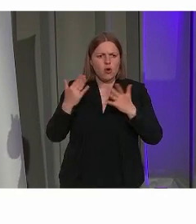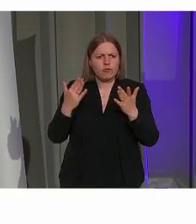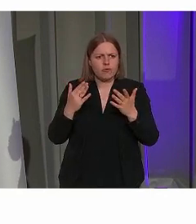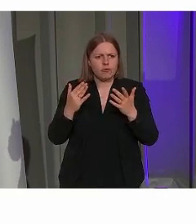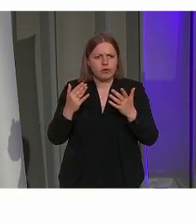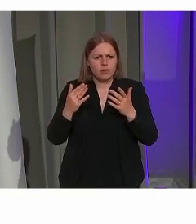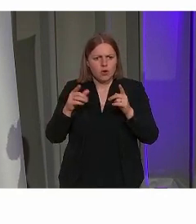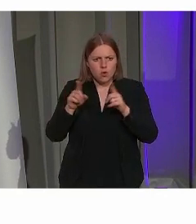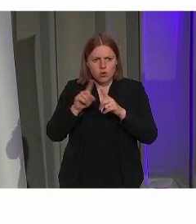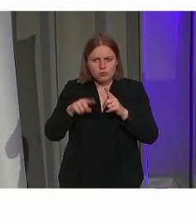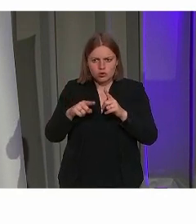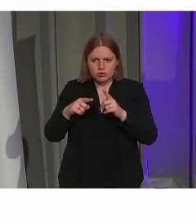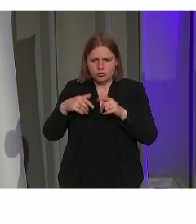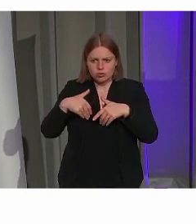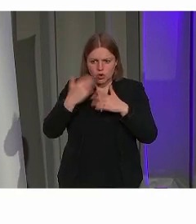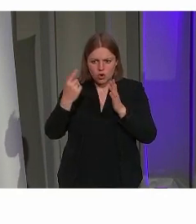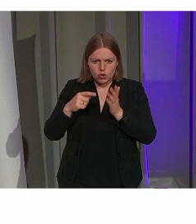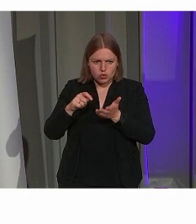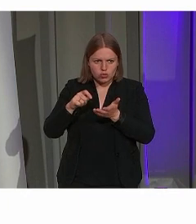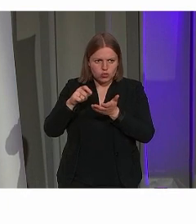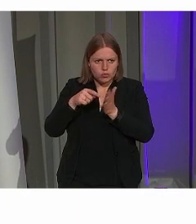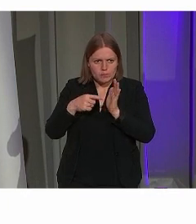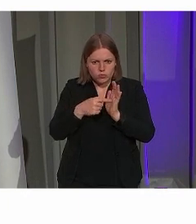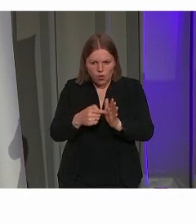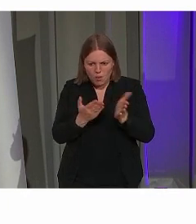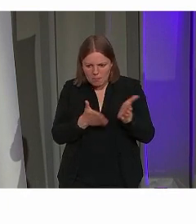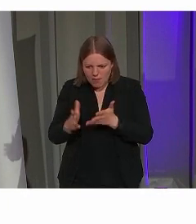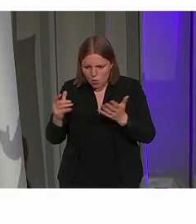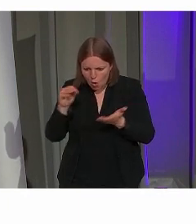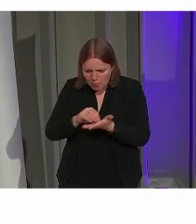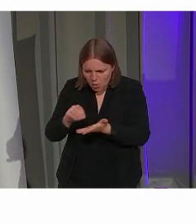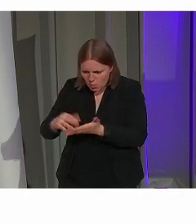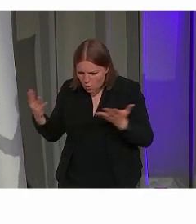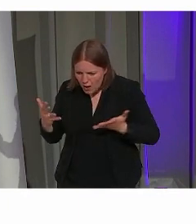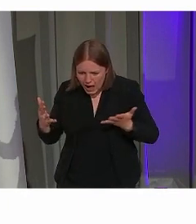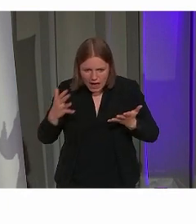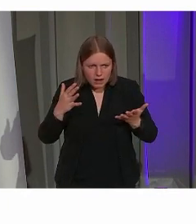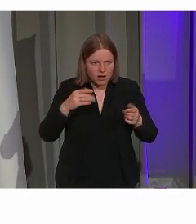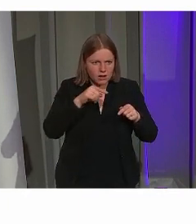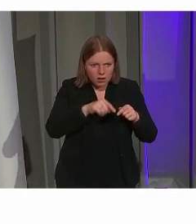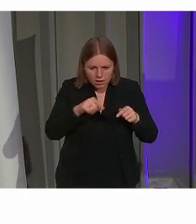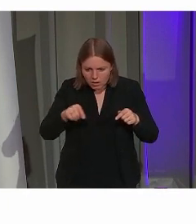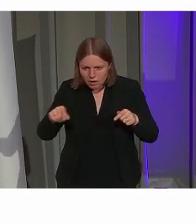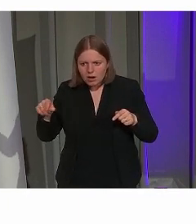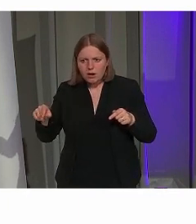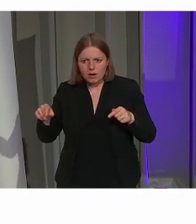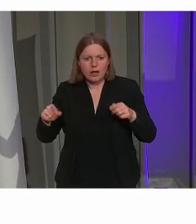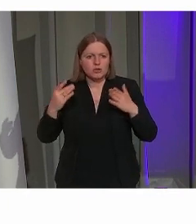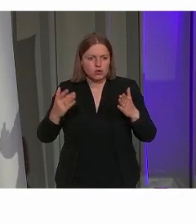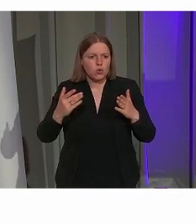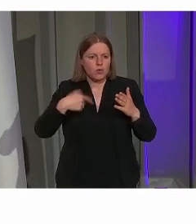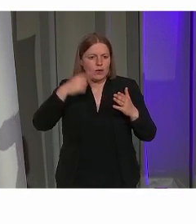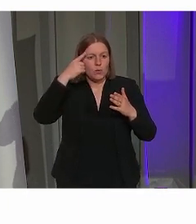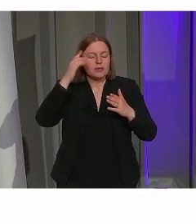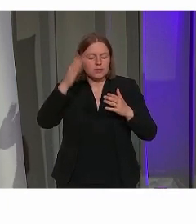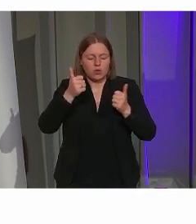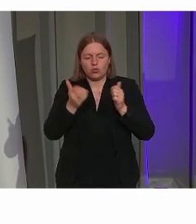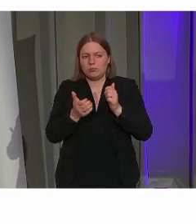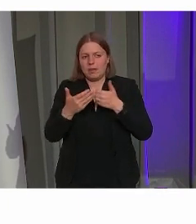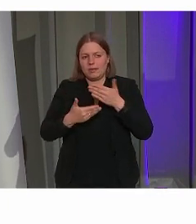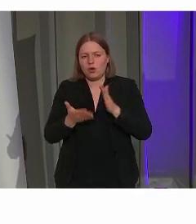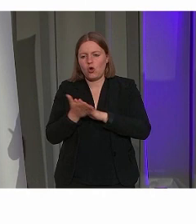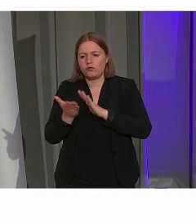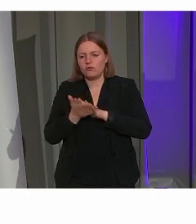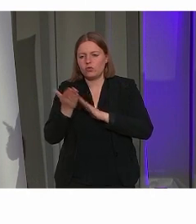some other items regarding accessibility are asked in the design plans. This guarantees that it is